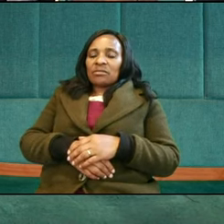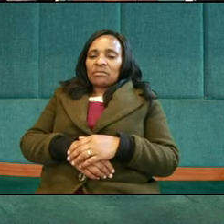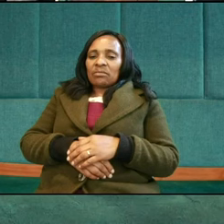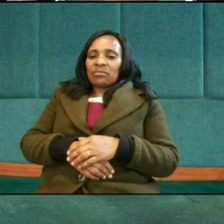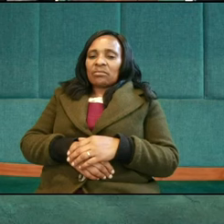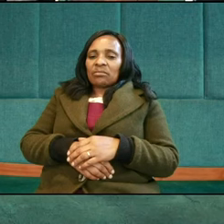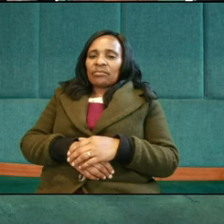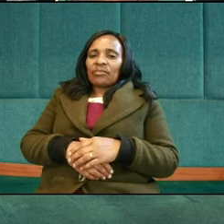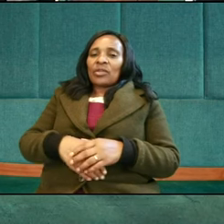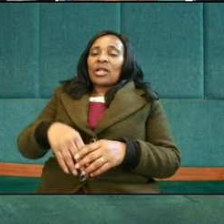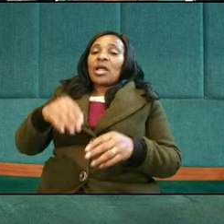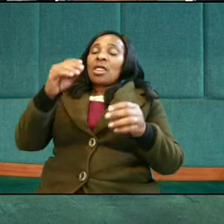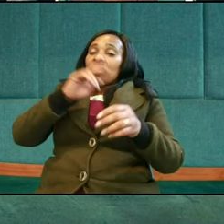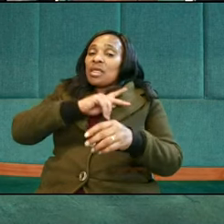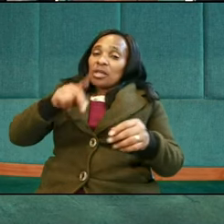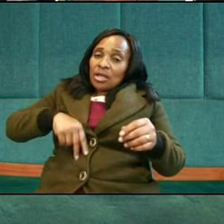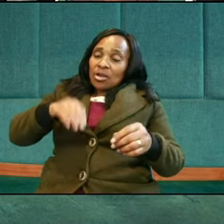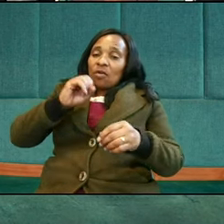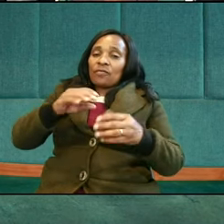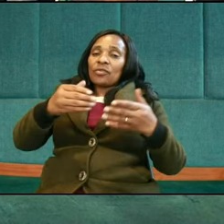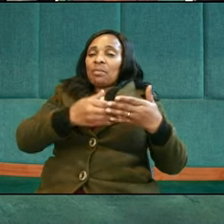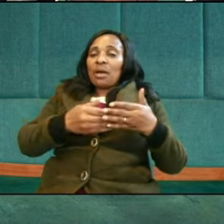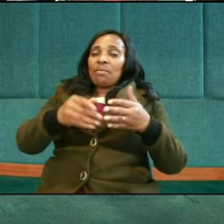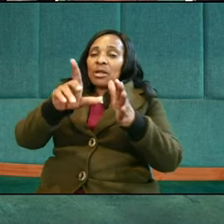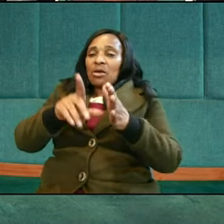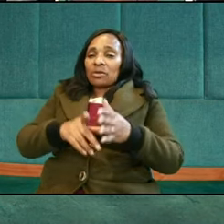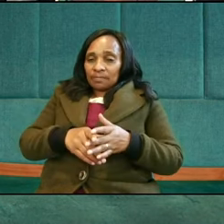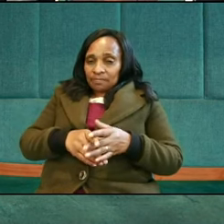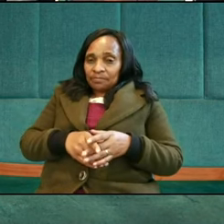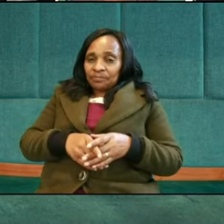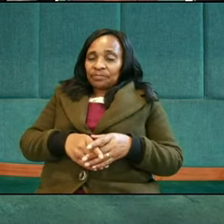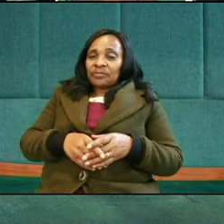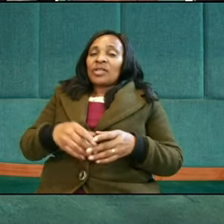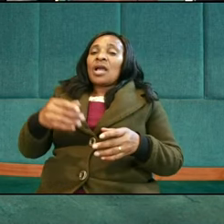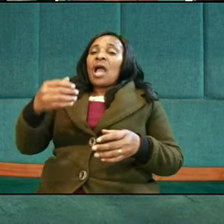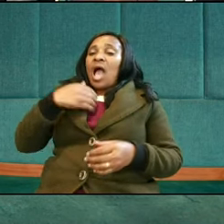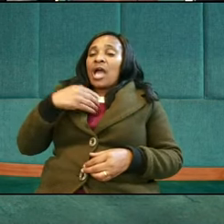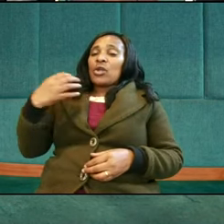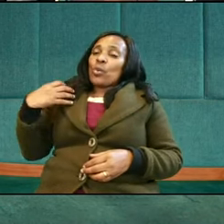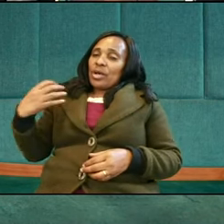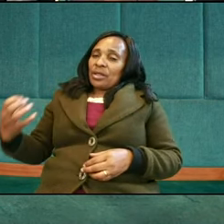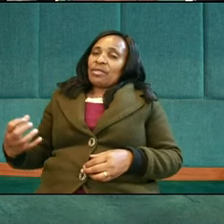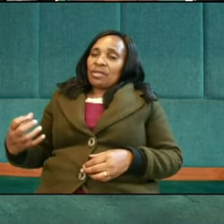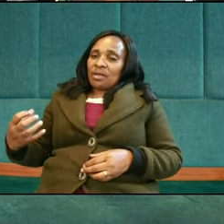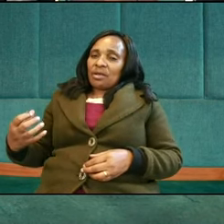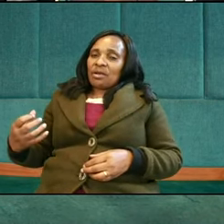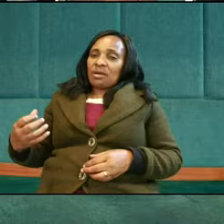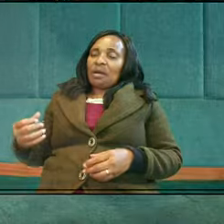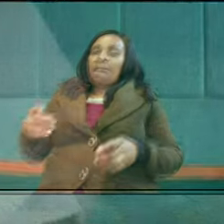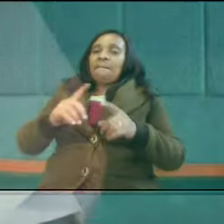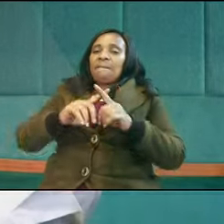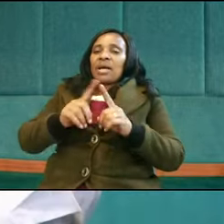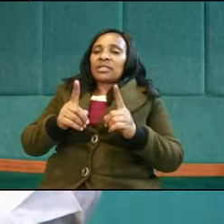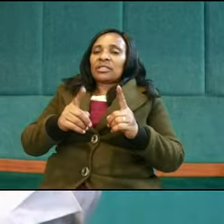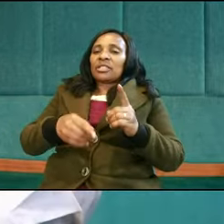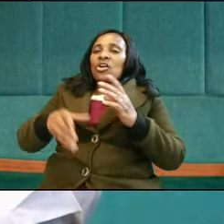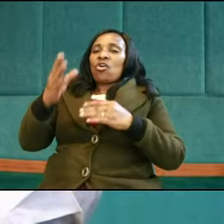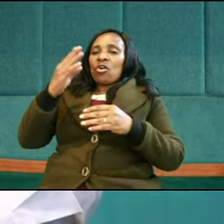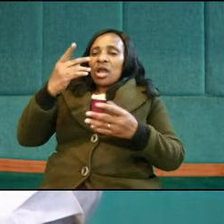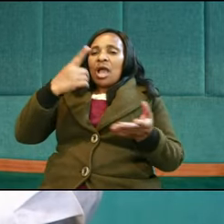Israel, perhaps? No. Babylon? Yeah, the king of Babylon. He had wealth, but God